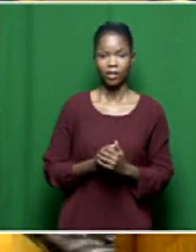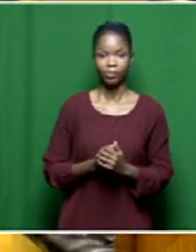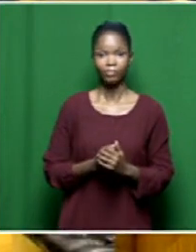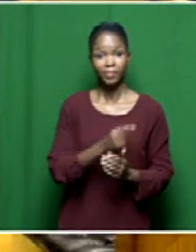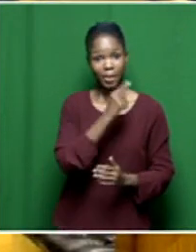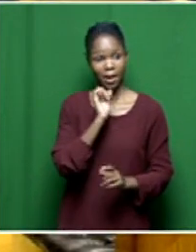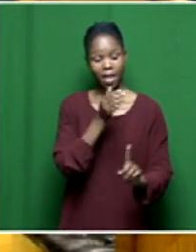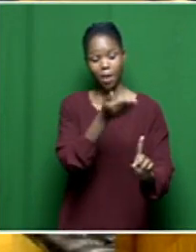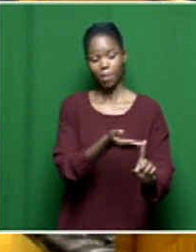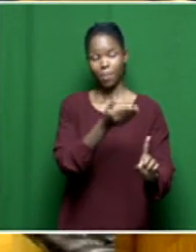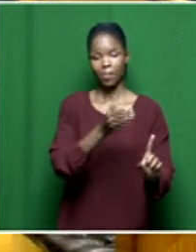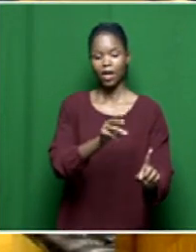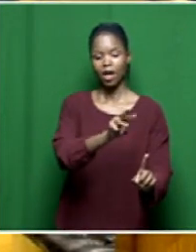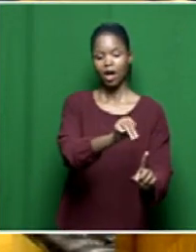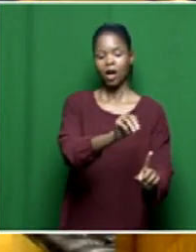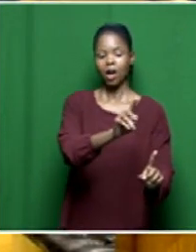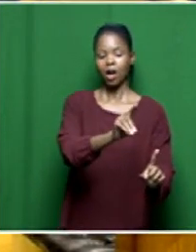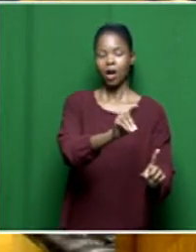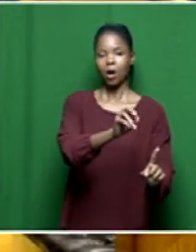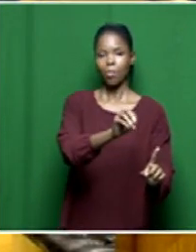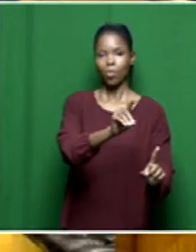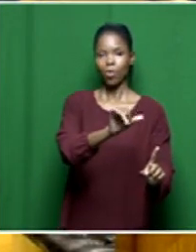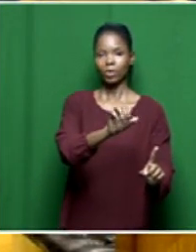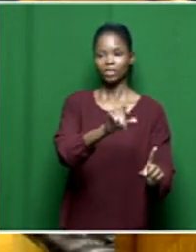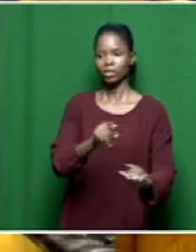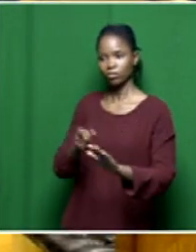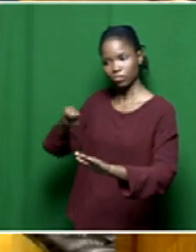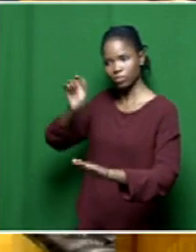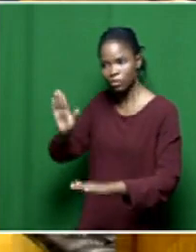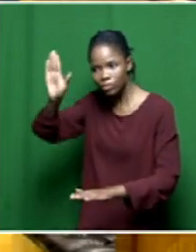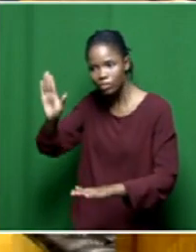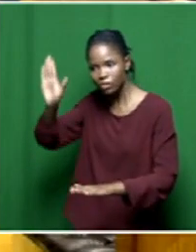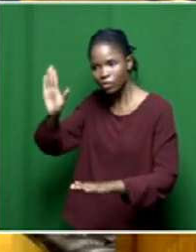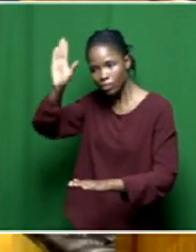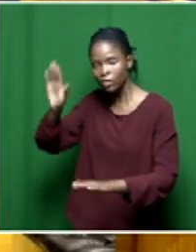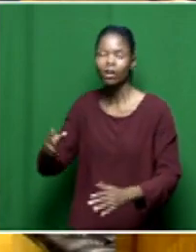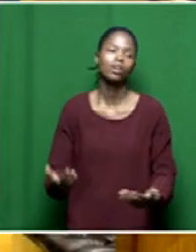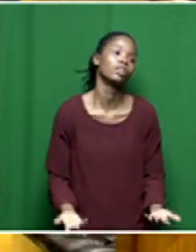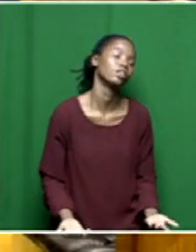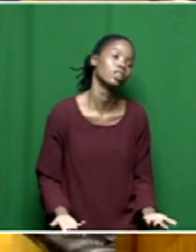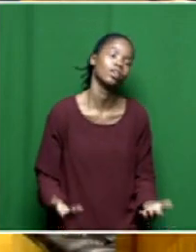Ms. Thandi Modise, Chairperson of the National Council of Provinces. On a point of order, Speaker.